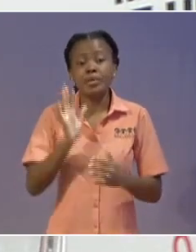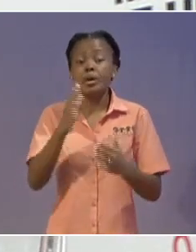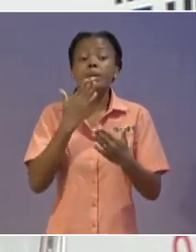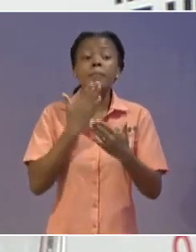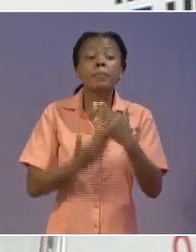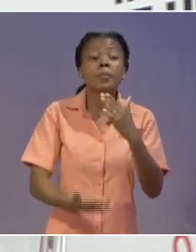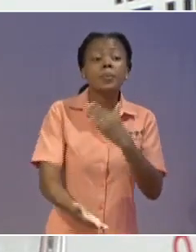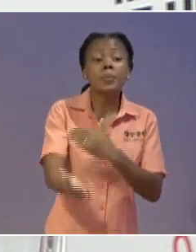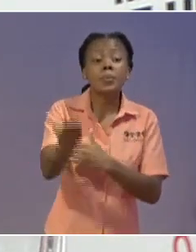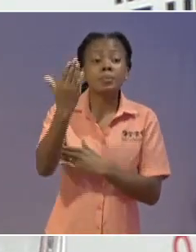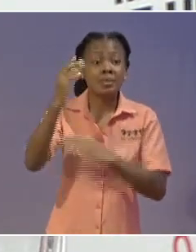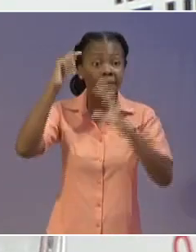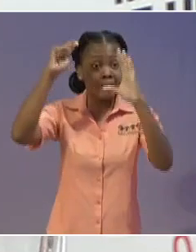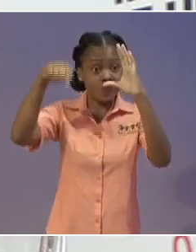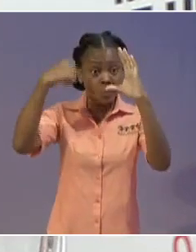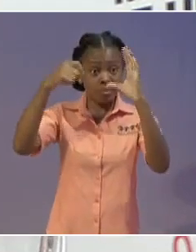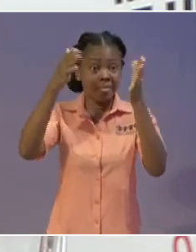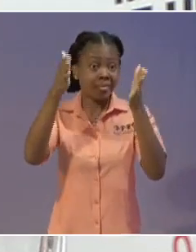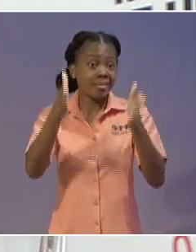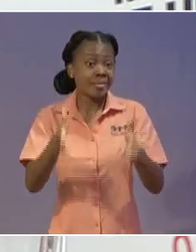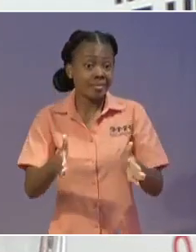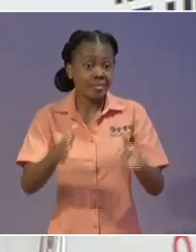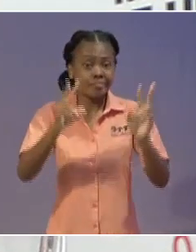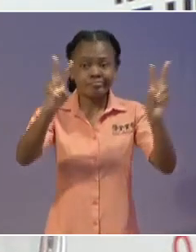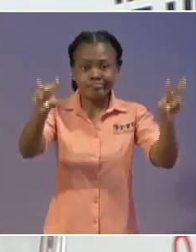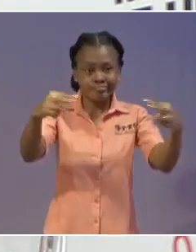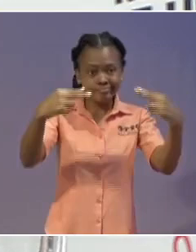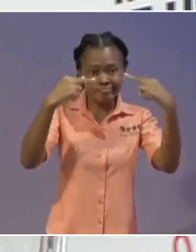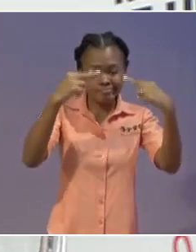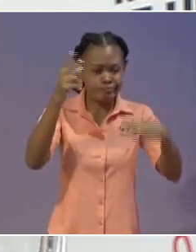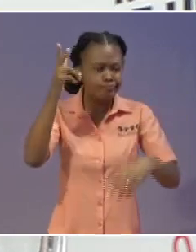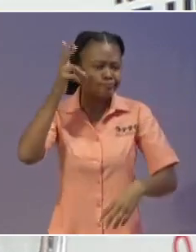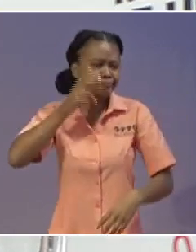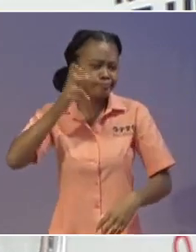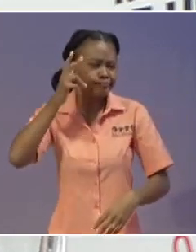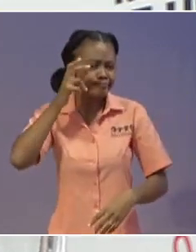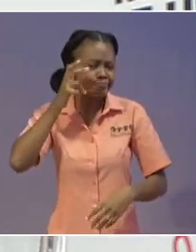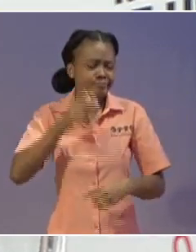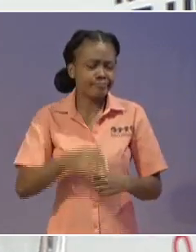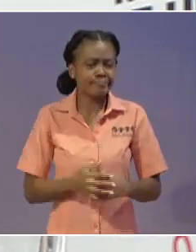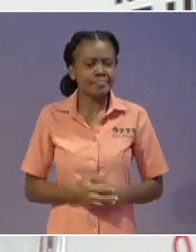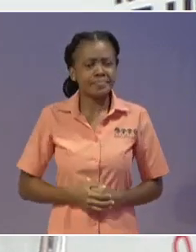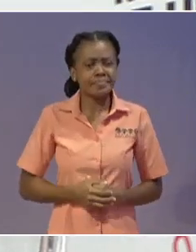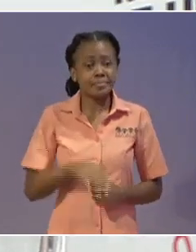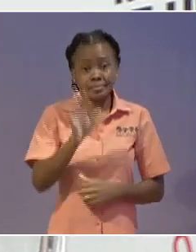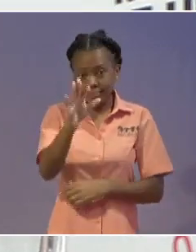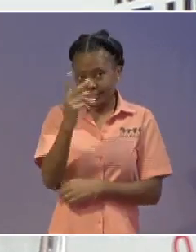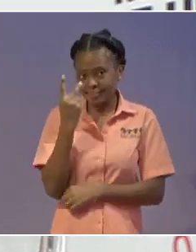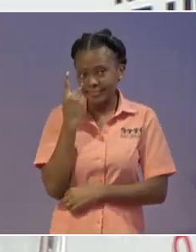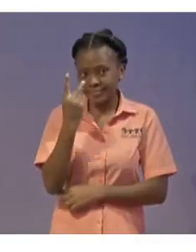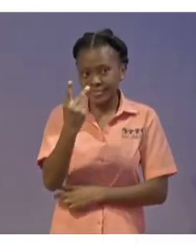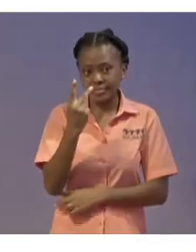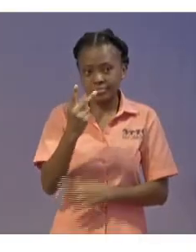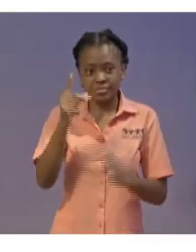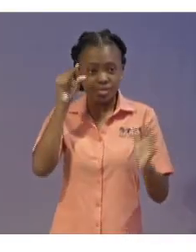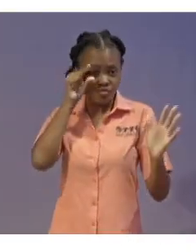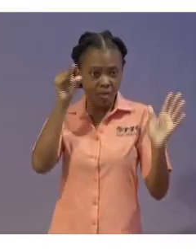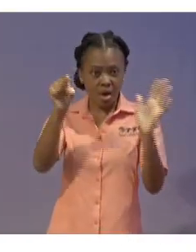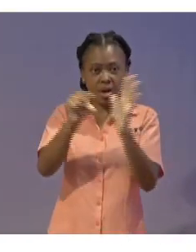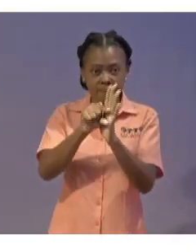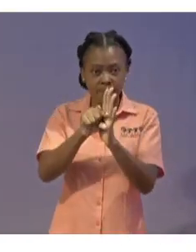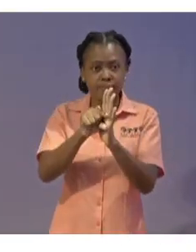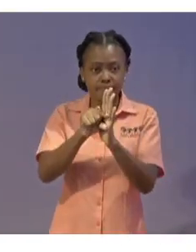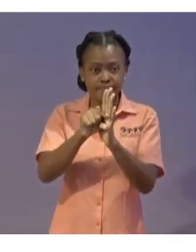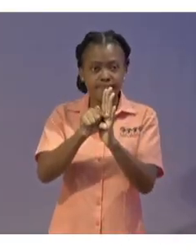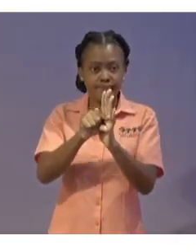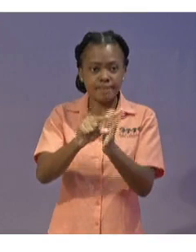and listening public. If we go straight into my second slide, I believe it is, we will see the weekly totals as we had been